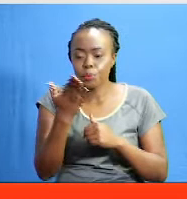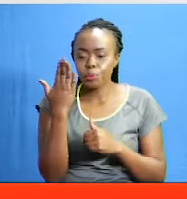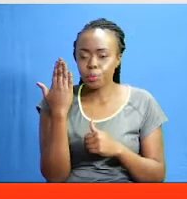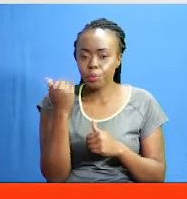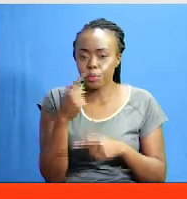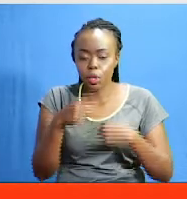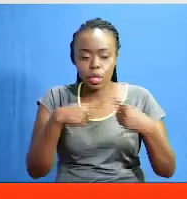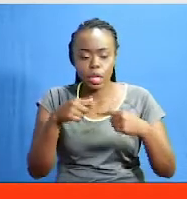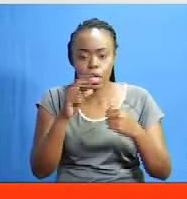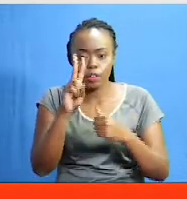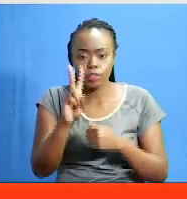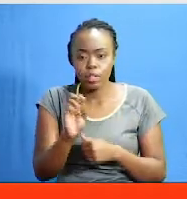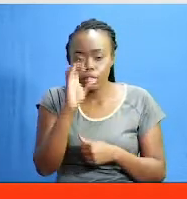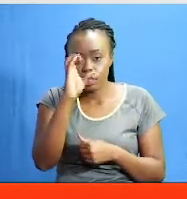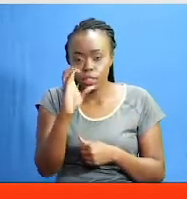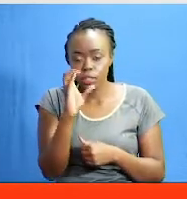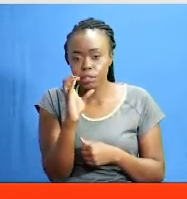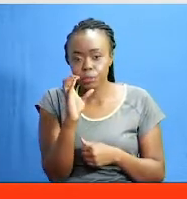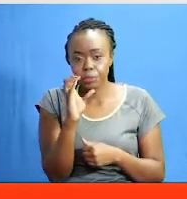to be before.